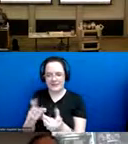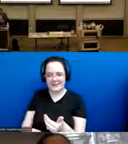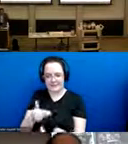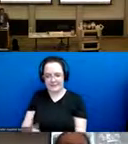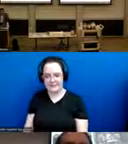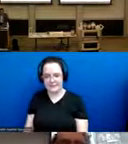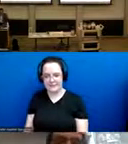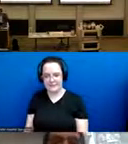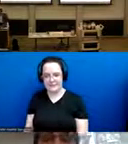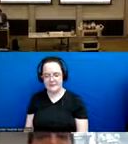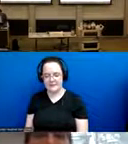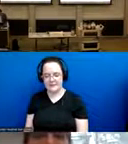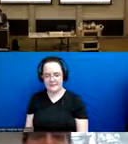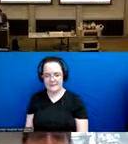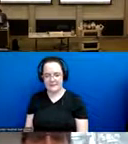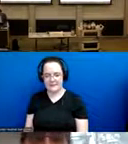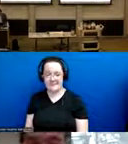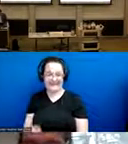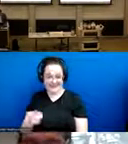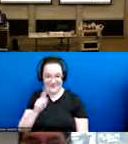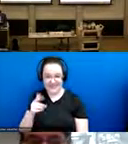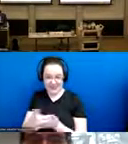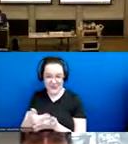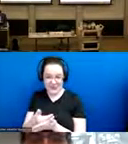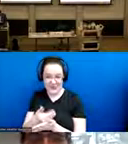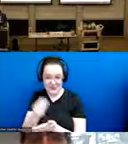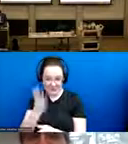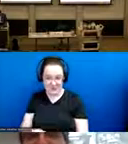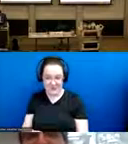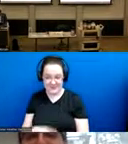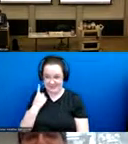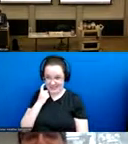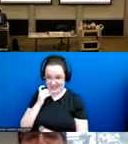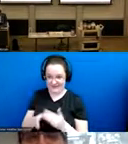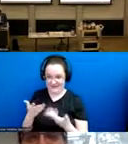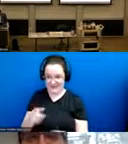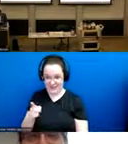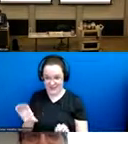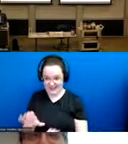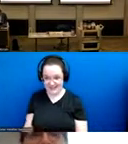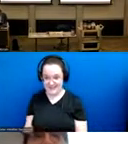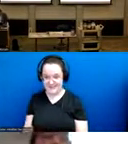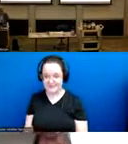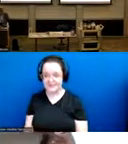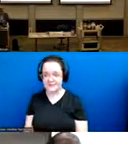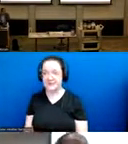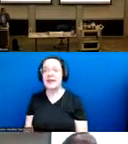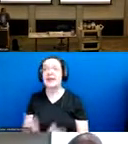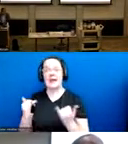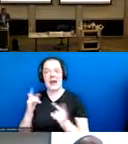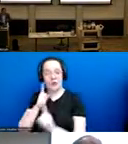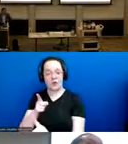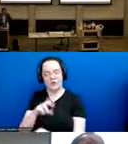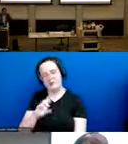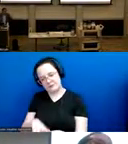then this is all very new. Actually, we just finished doing this. And now the goal, of course, and this is